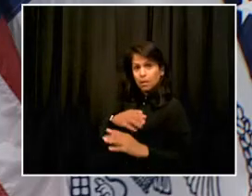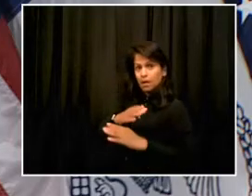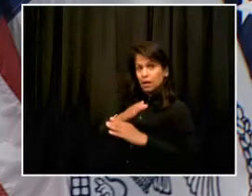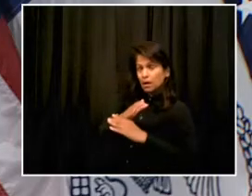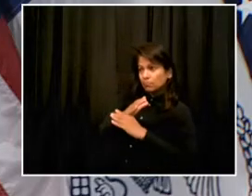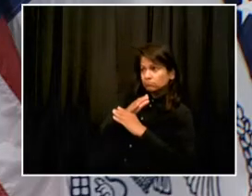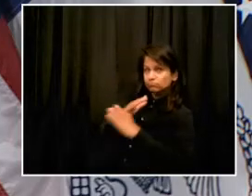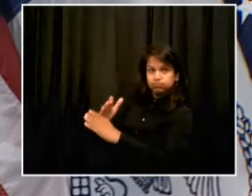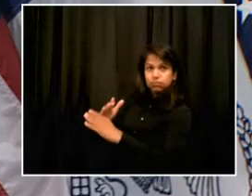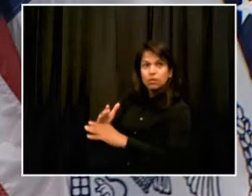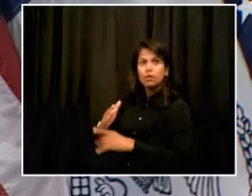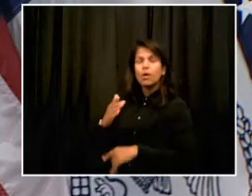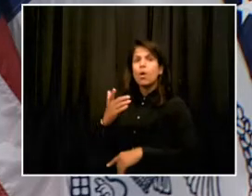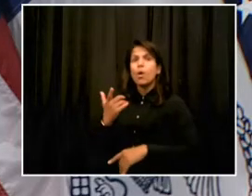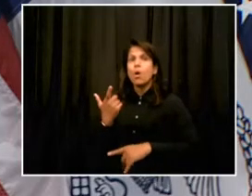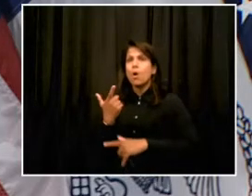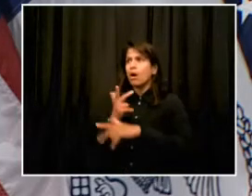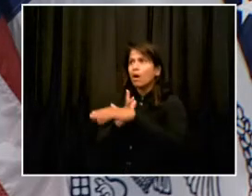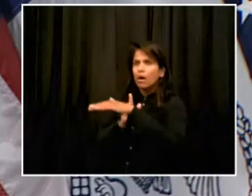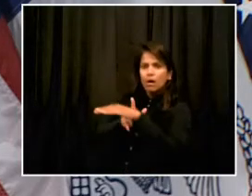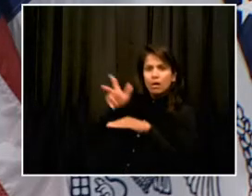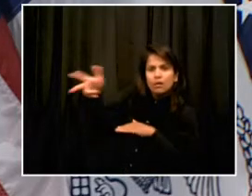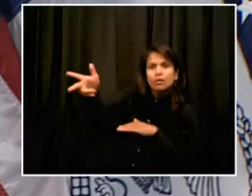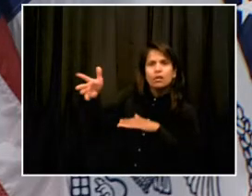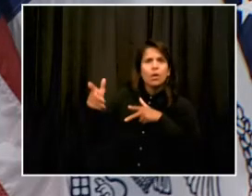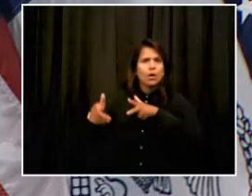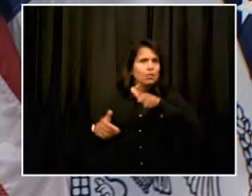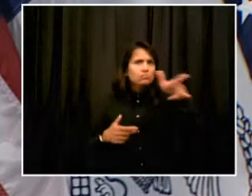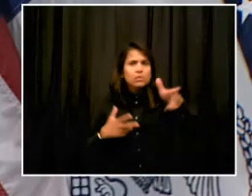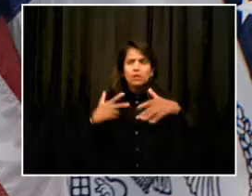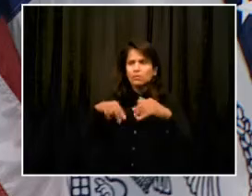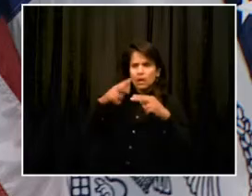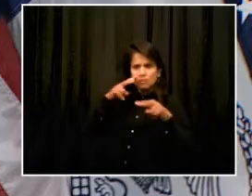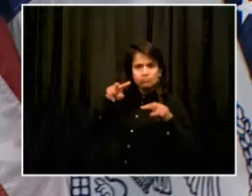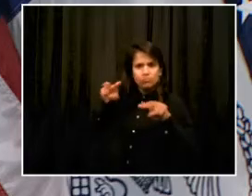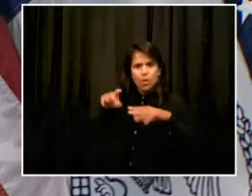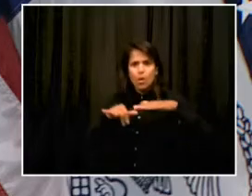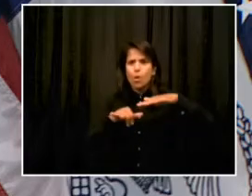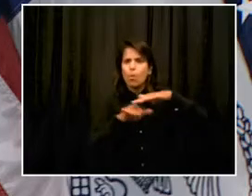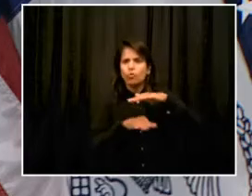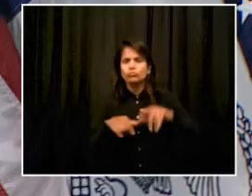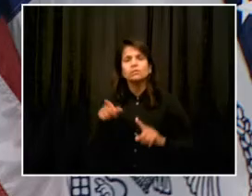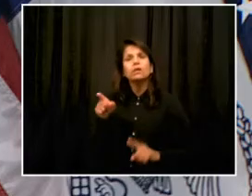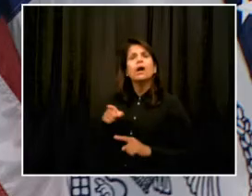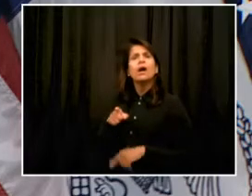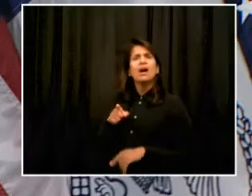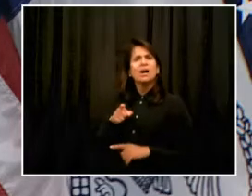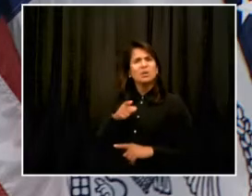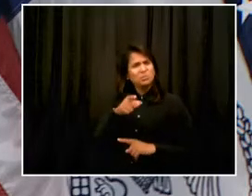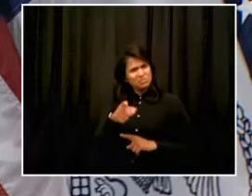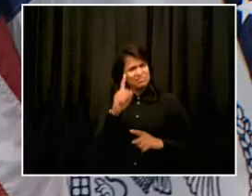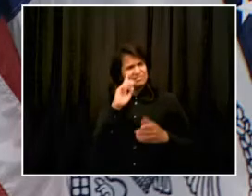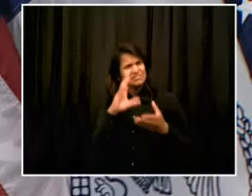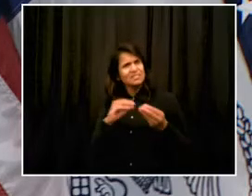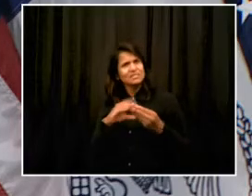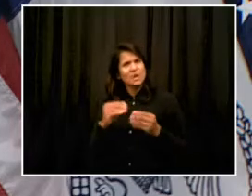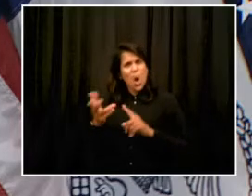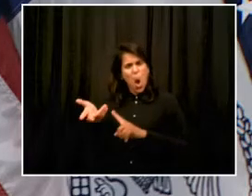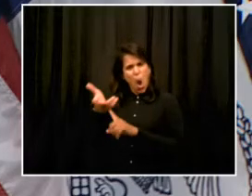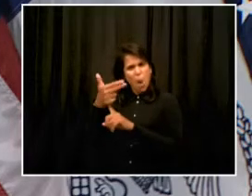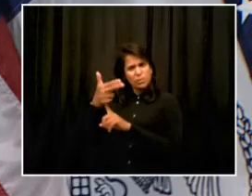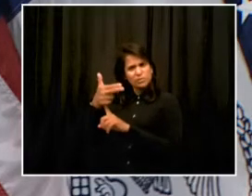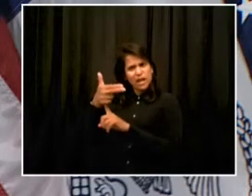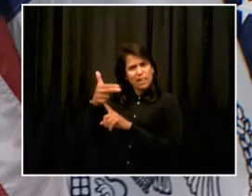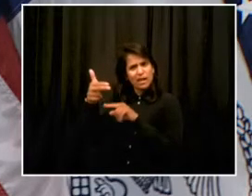if I'm not mistaken, you're going to offer hotel rooms and food delivery to people to lock themselves